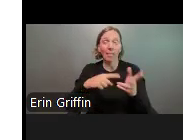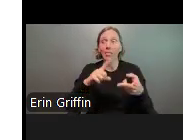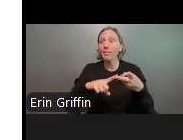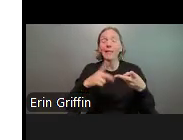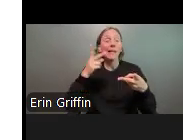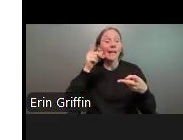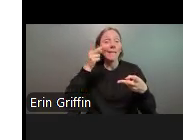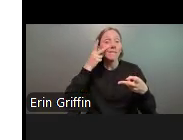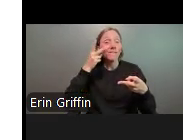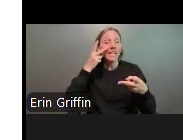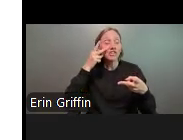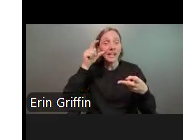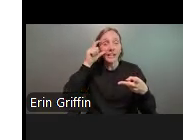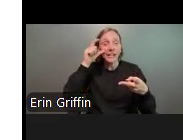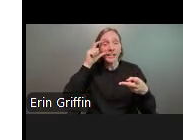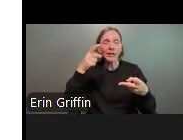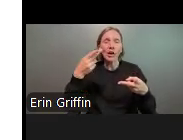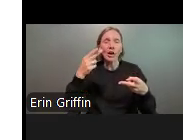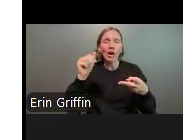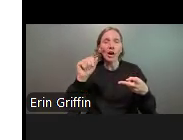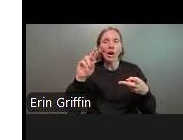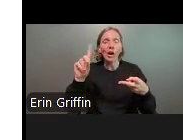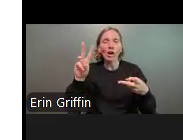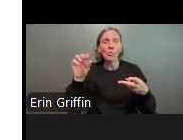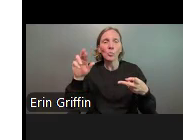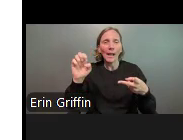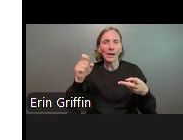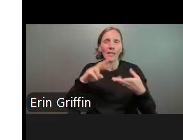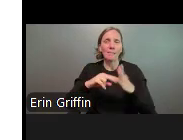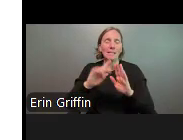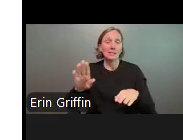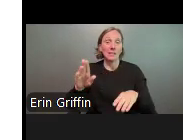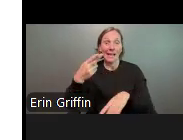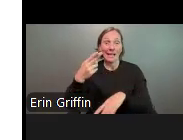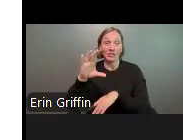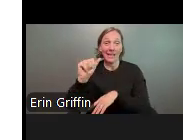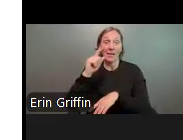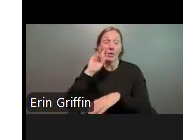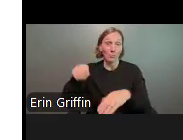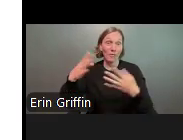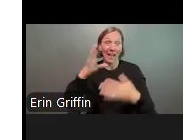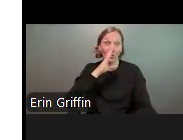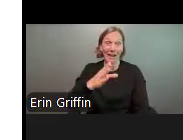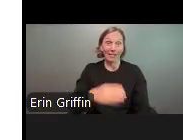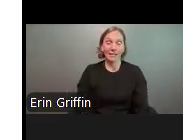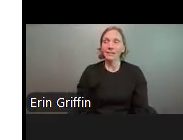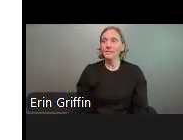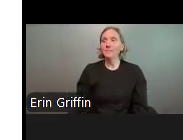is one of those examples where it will be provided directly from healthcare authority. Next slide.